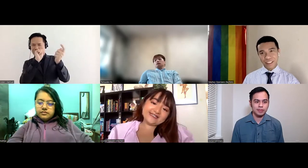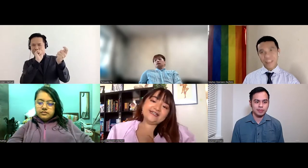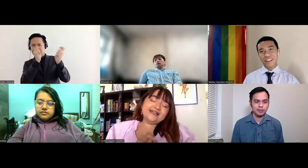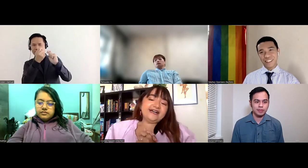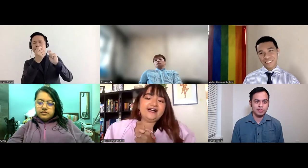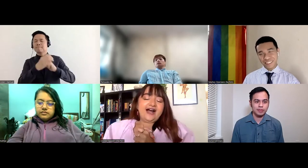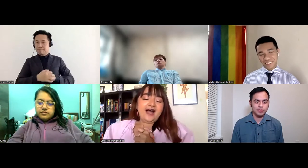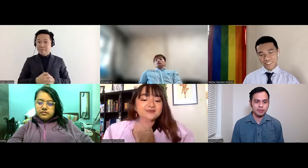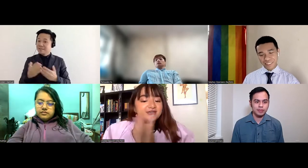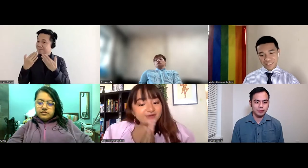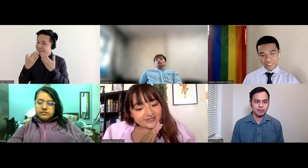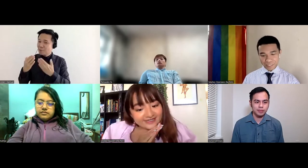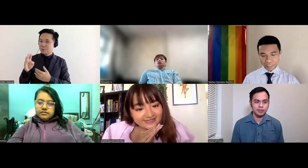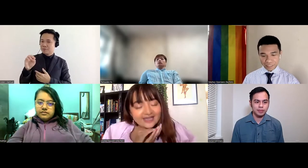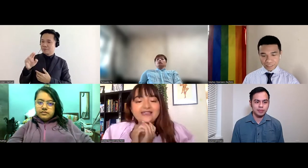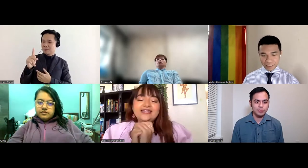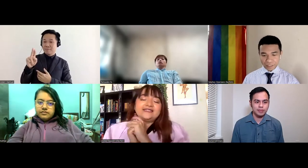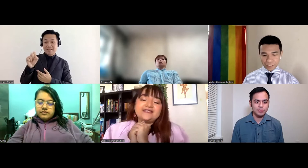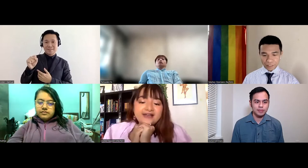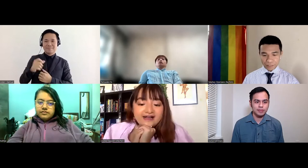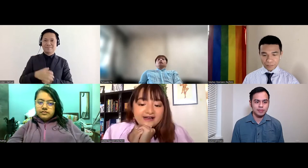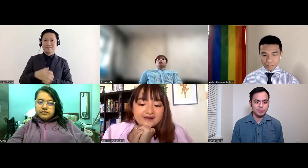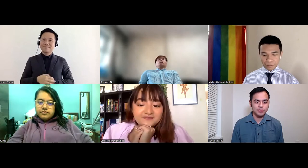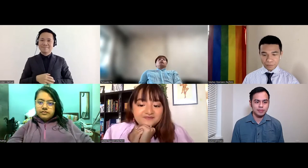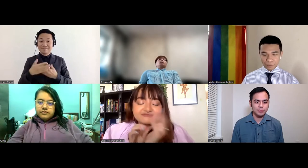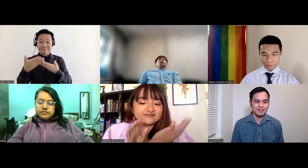resilience. Timurlin, let's